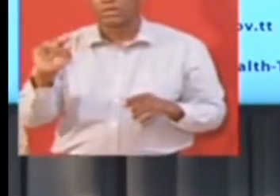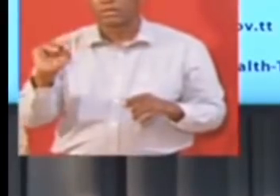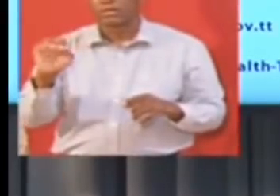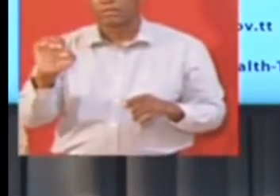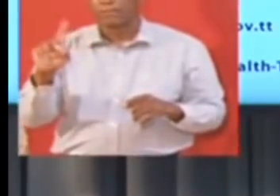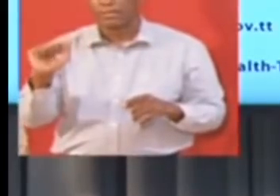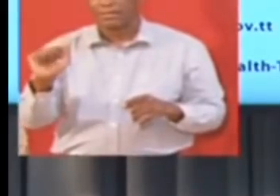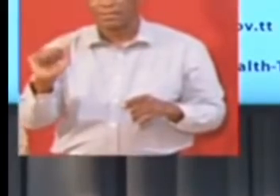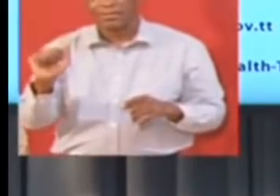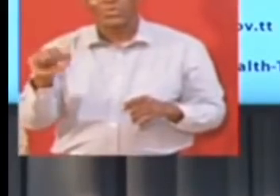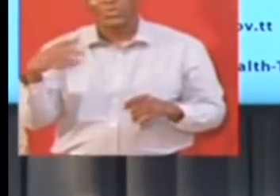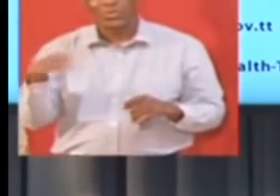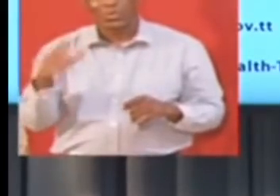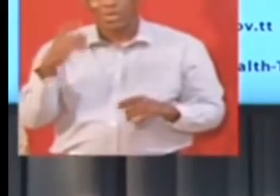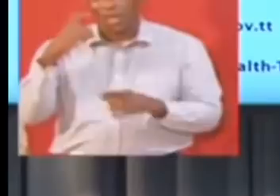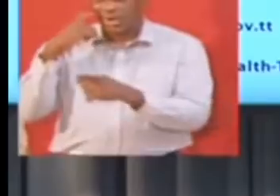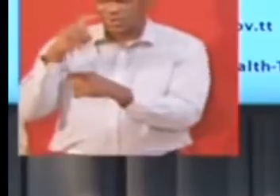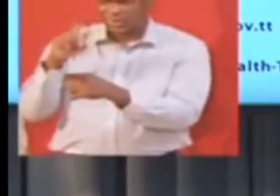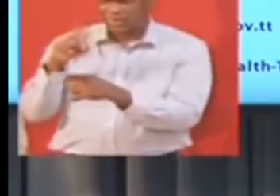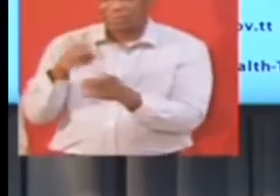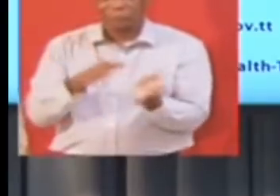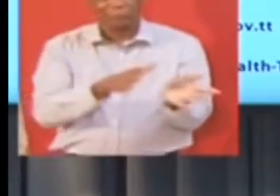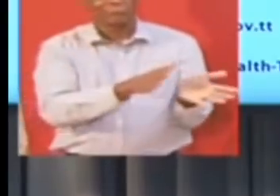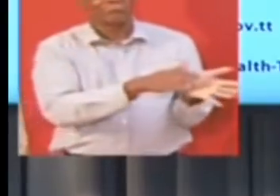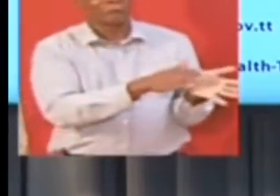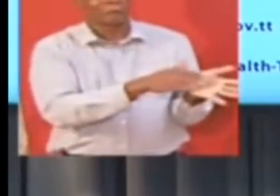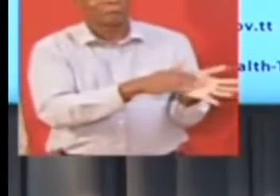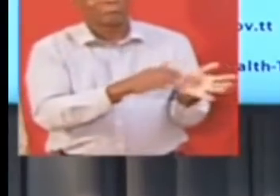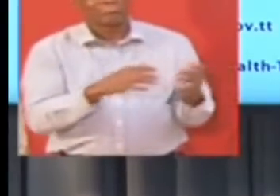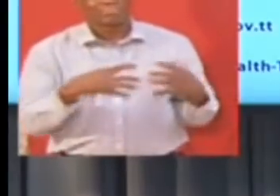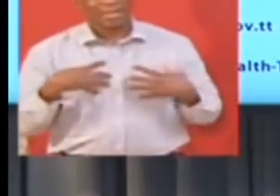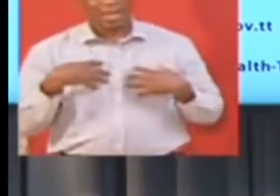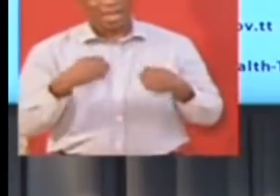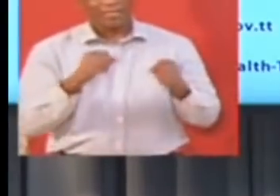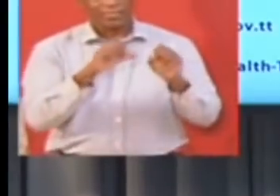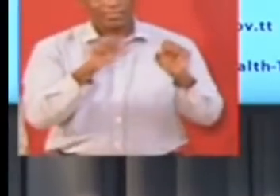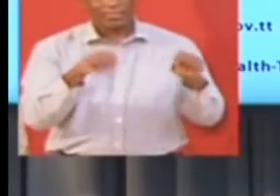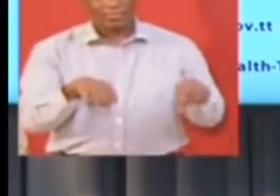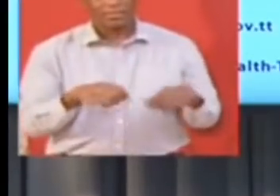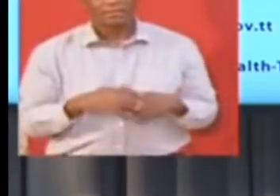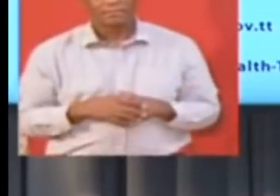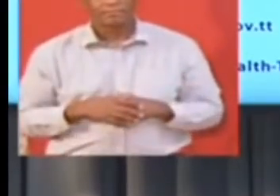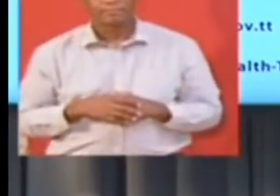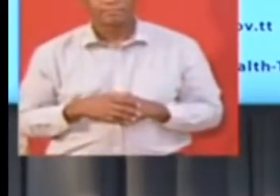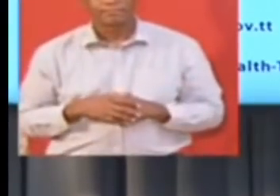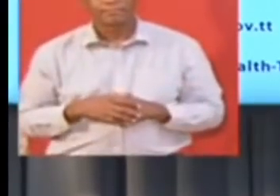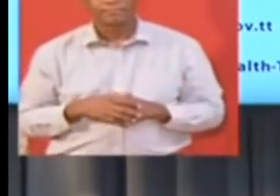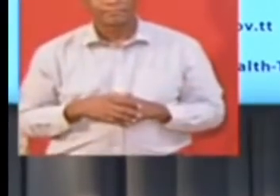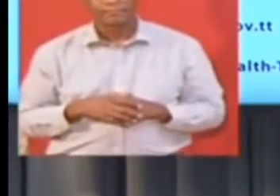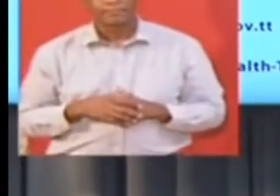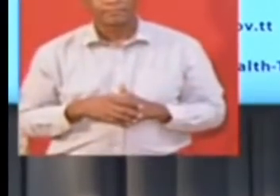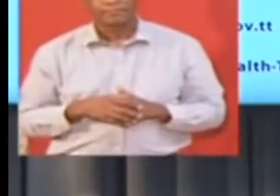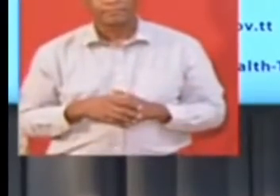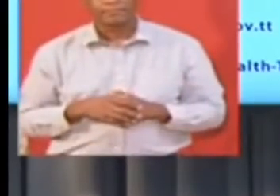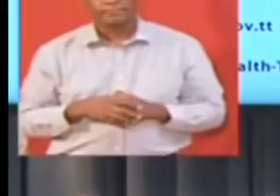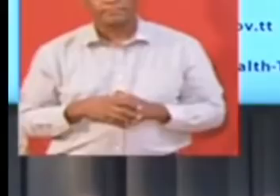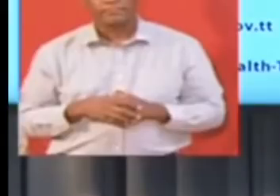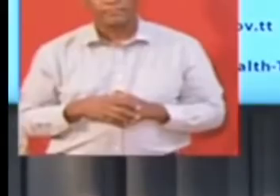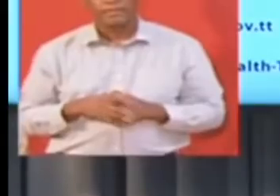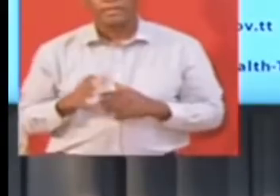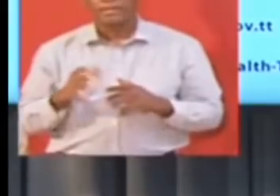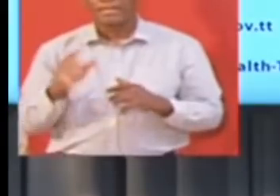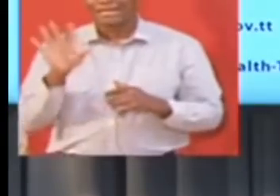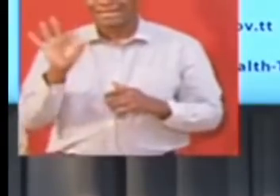COVID. And that is the norm, actually. That is the norm. That is what happens in 99%